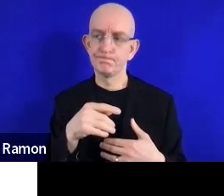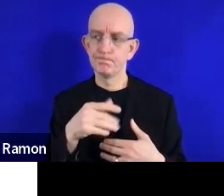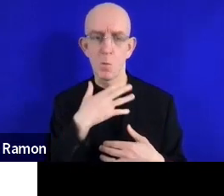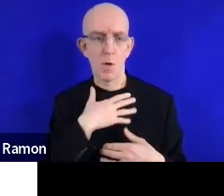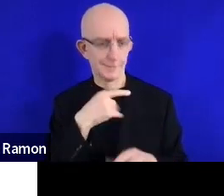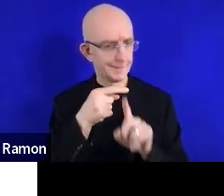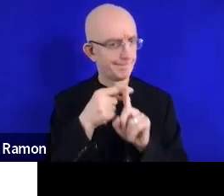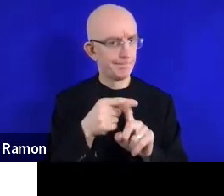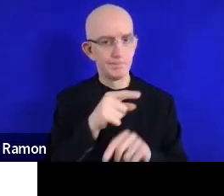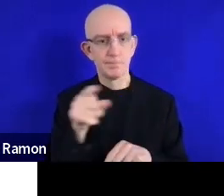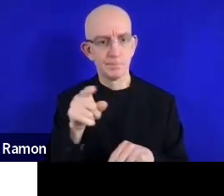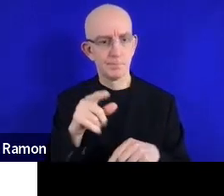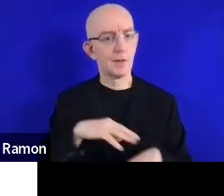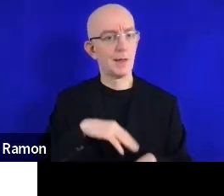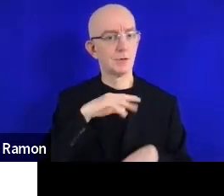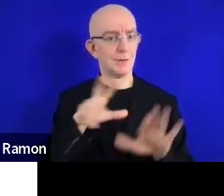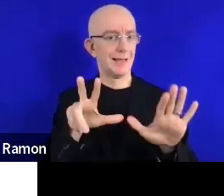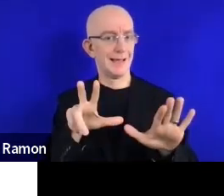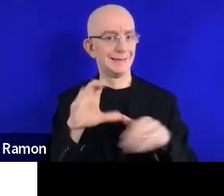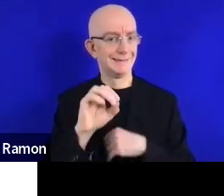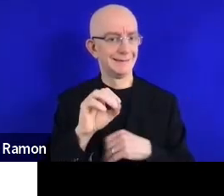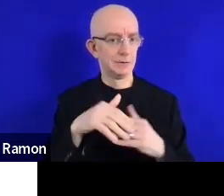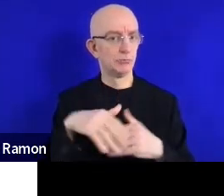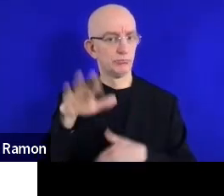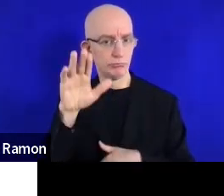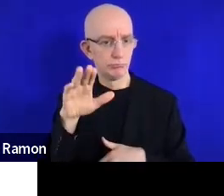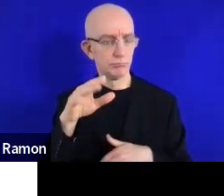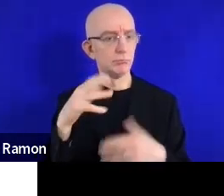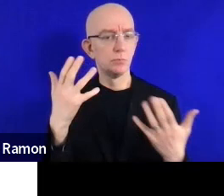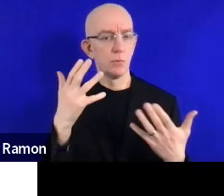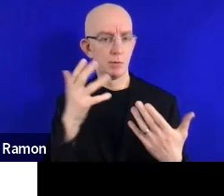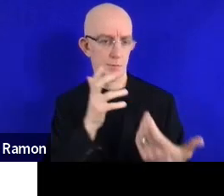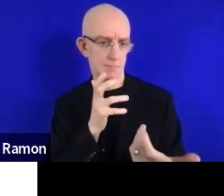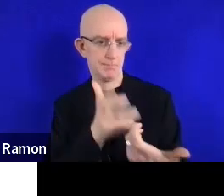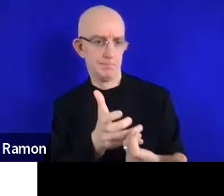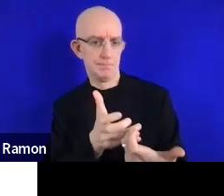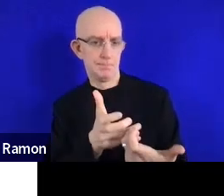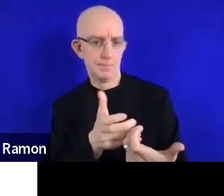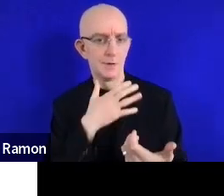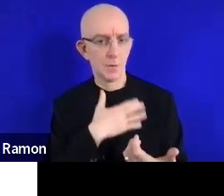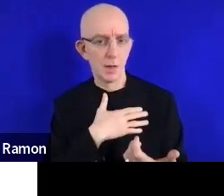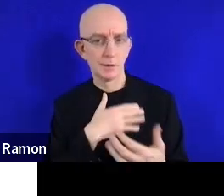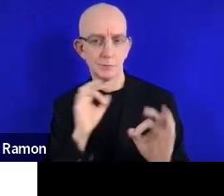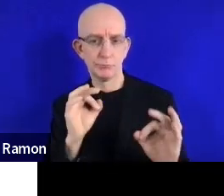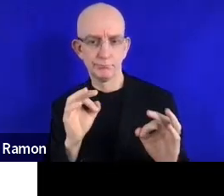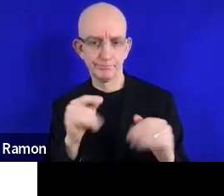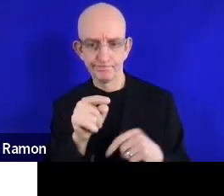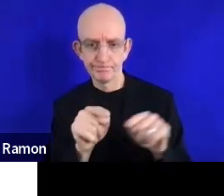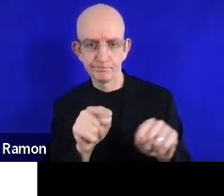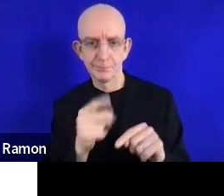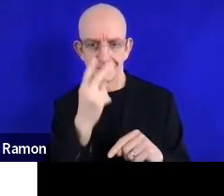envelope available. The program, as we talk now, is reaching close to 350,000 older